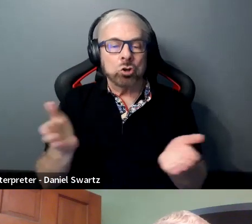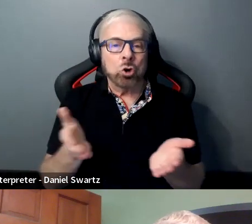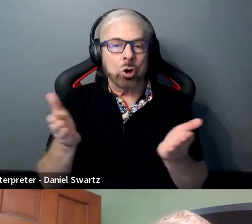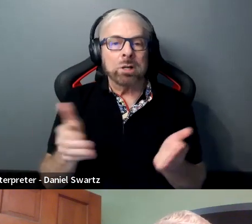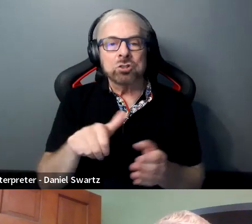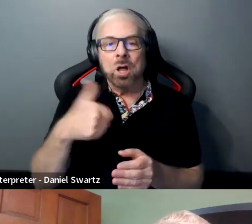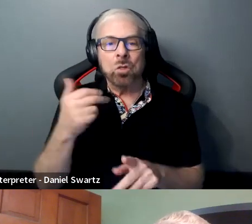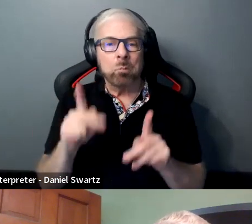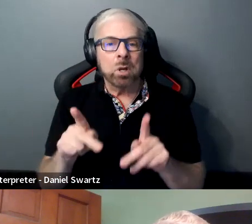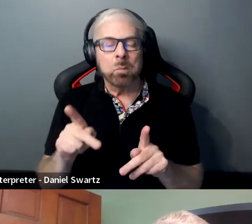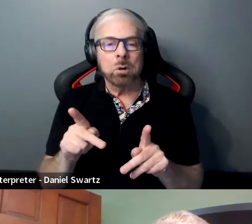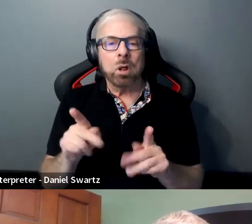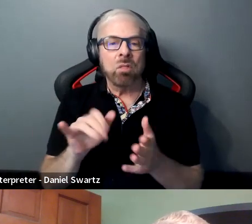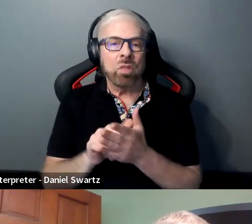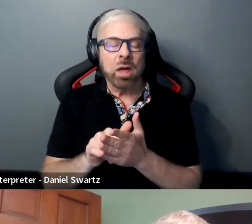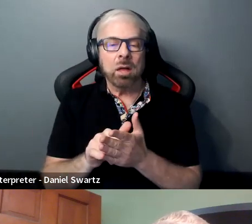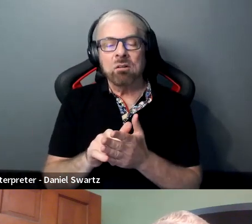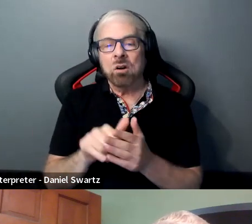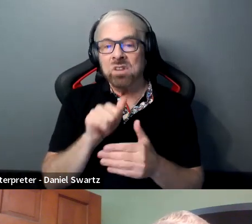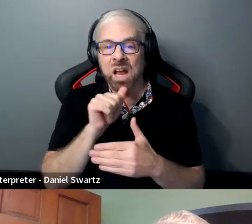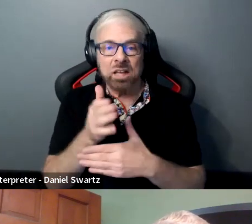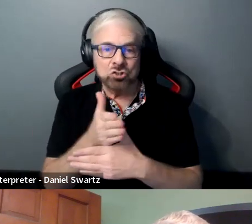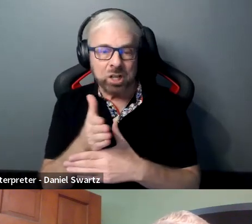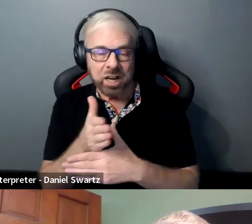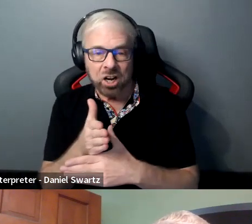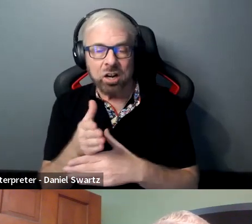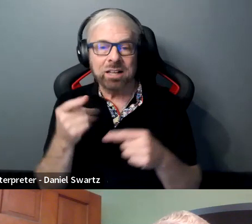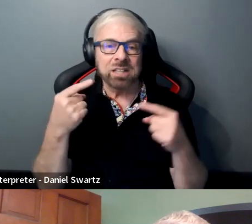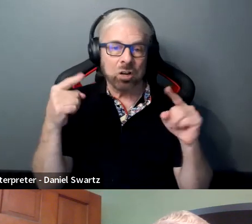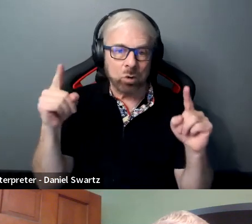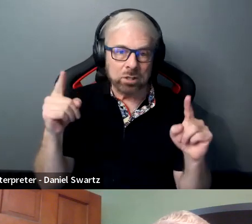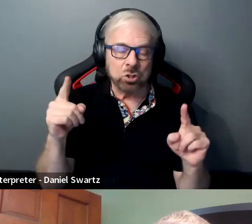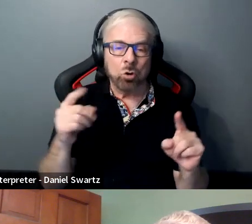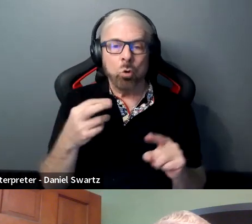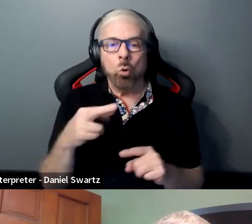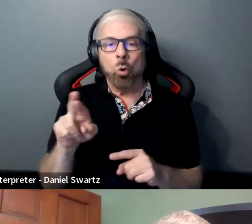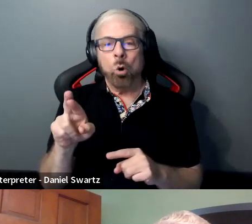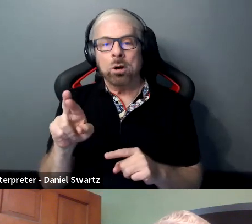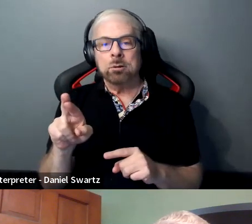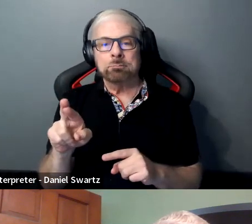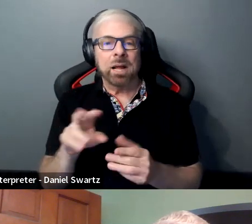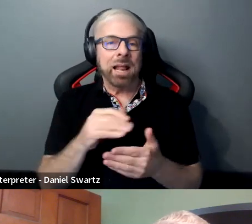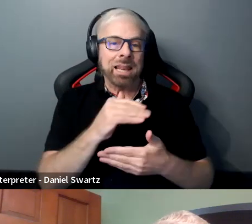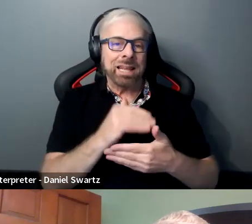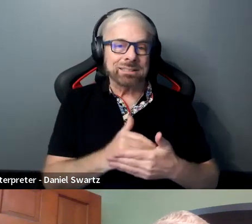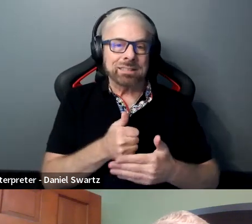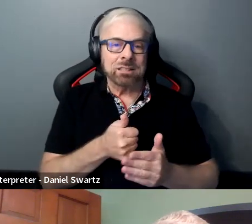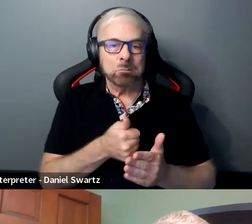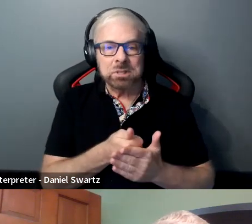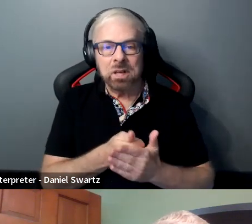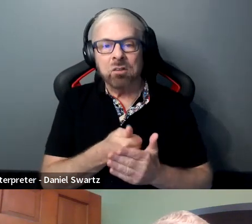have either not shared a declaration or listed themselves as